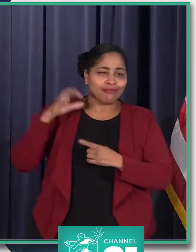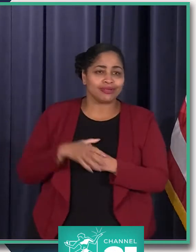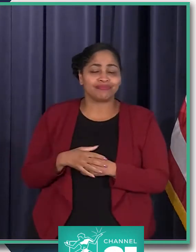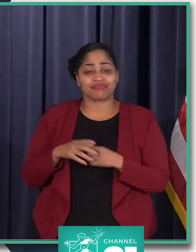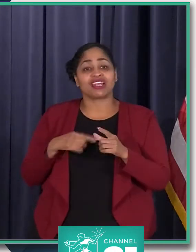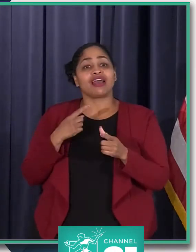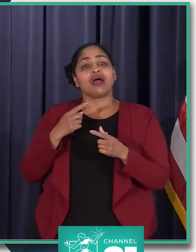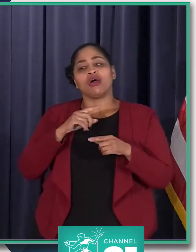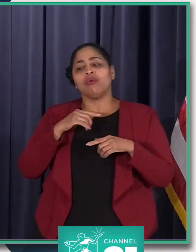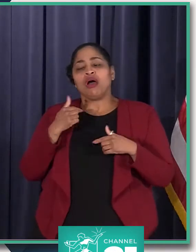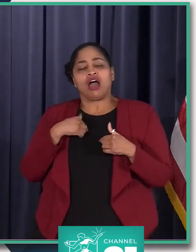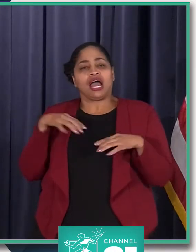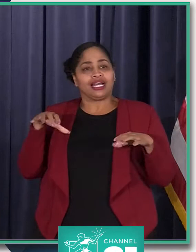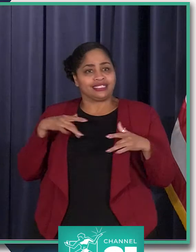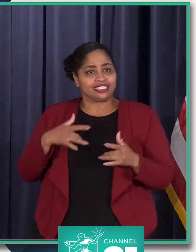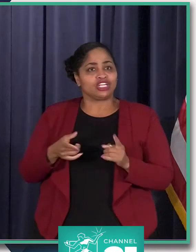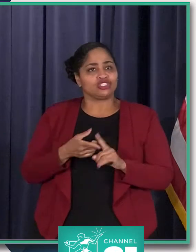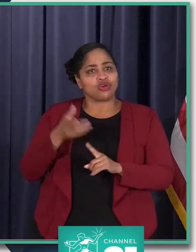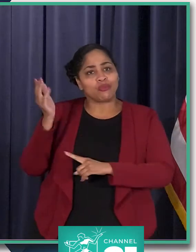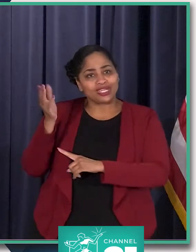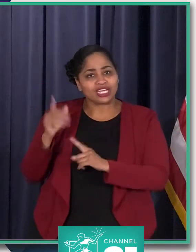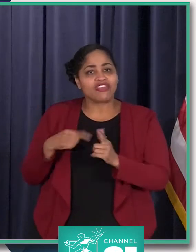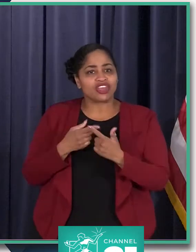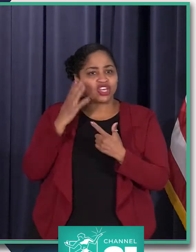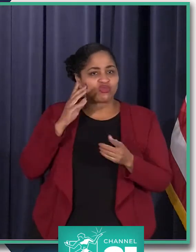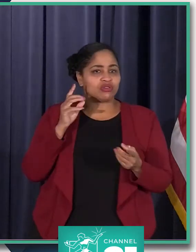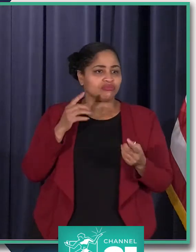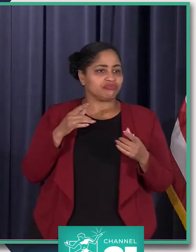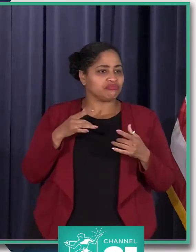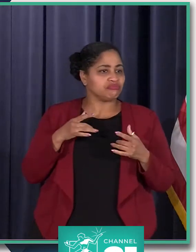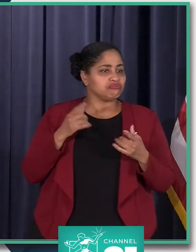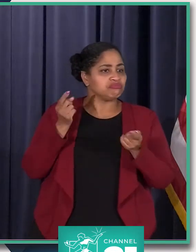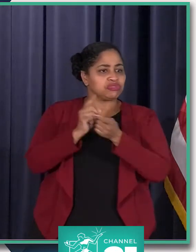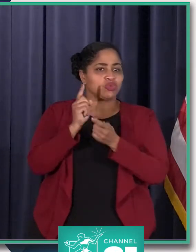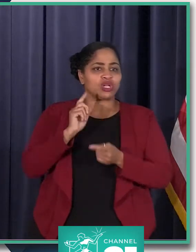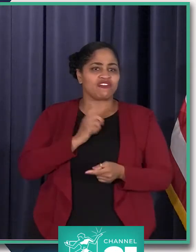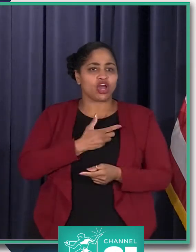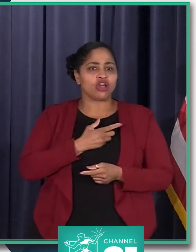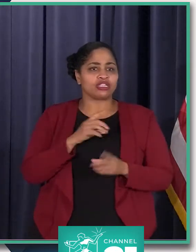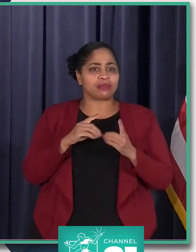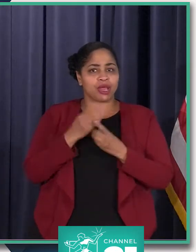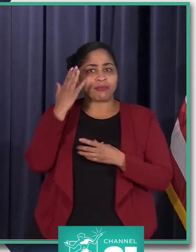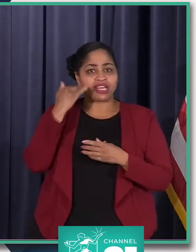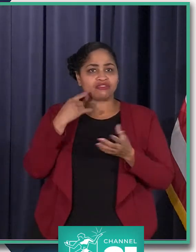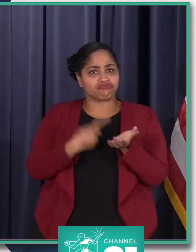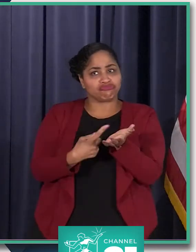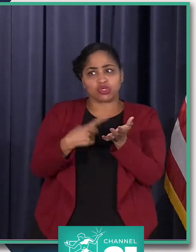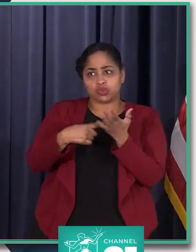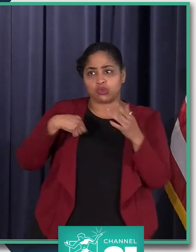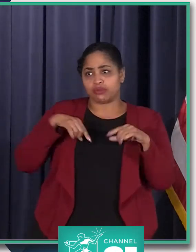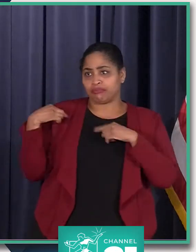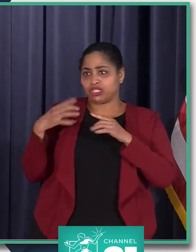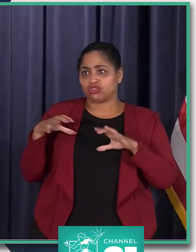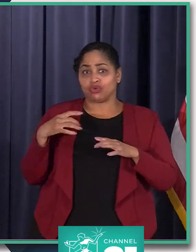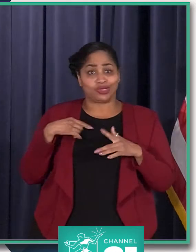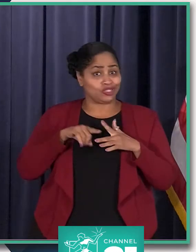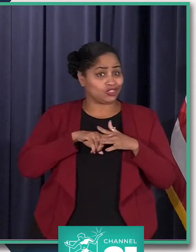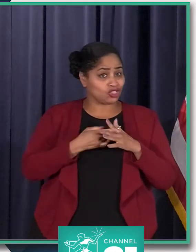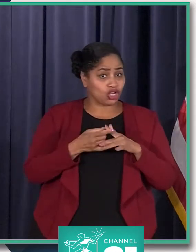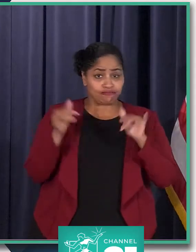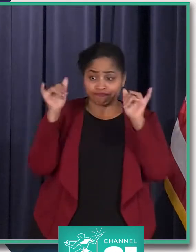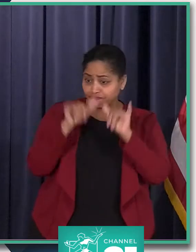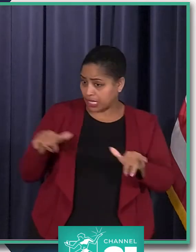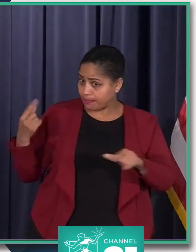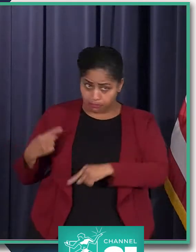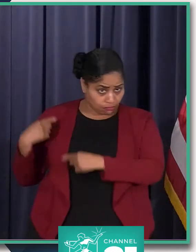of our department heads who talks about what they are doing. We will start where we're always going to start, and